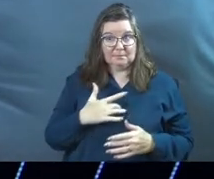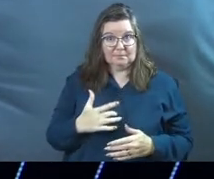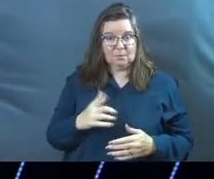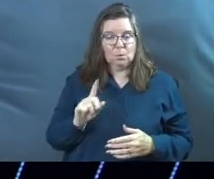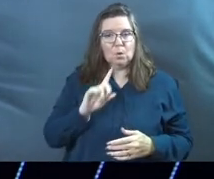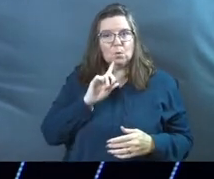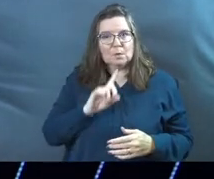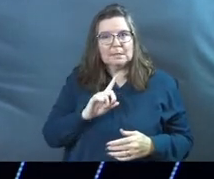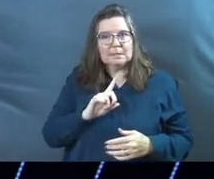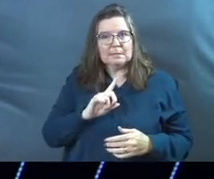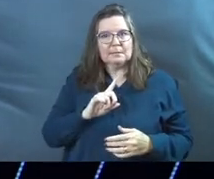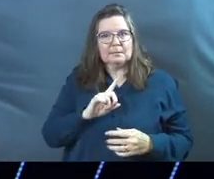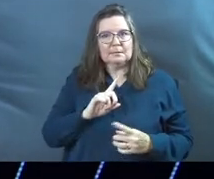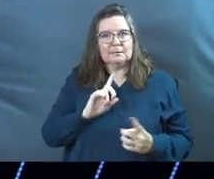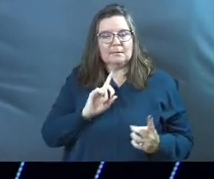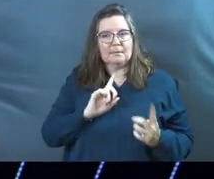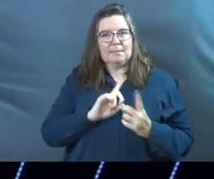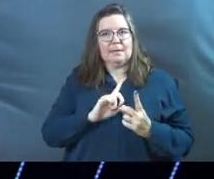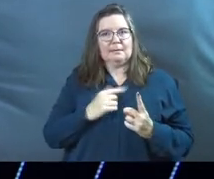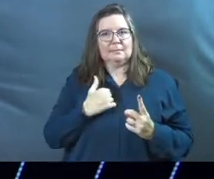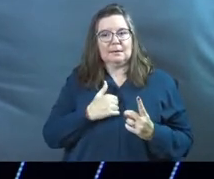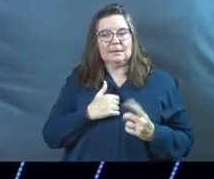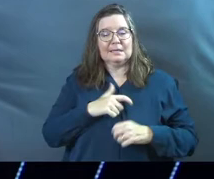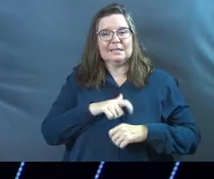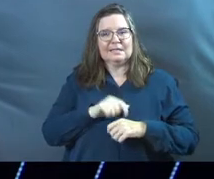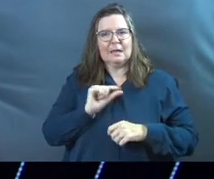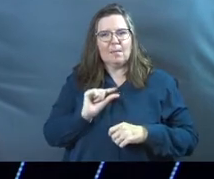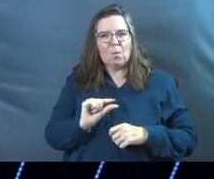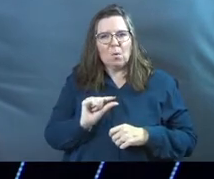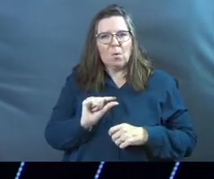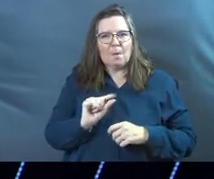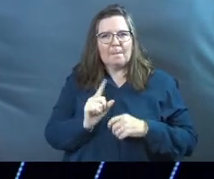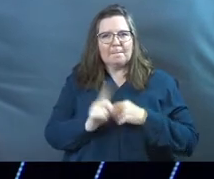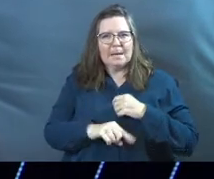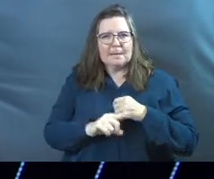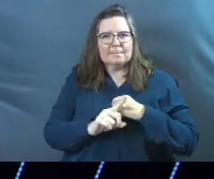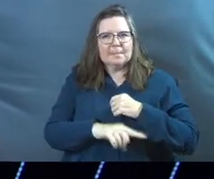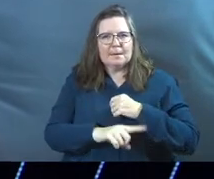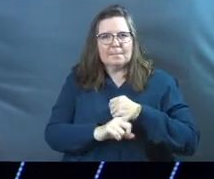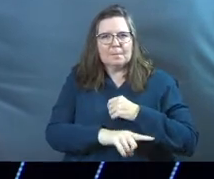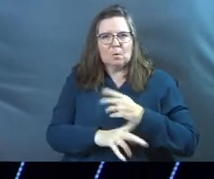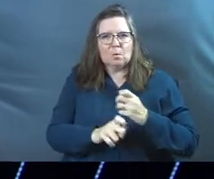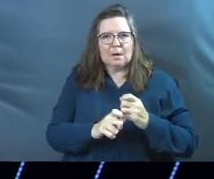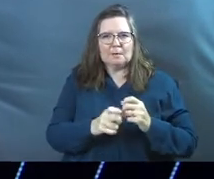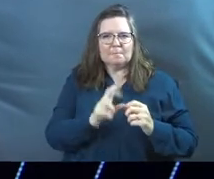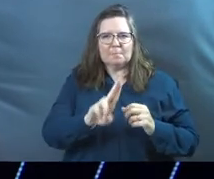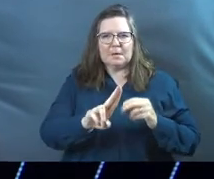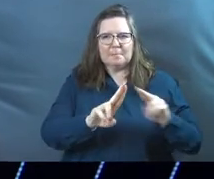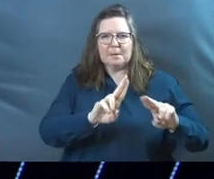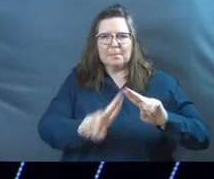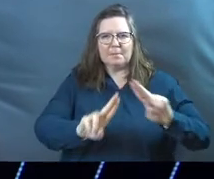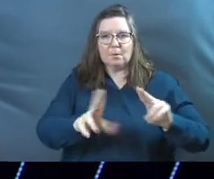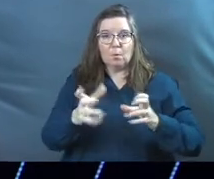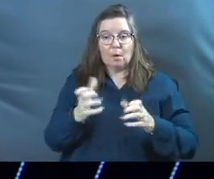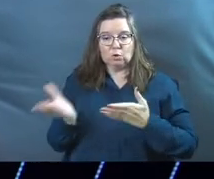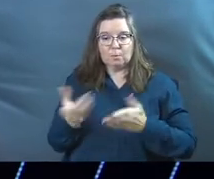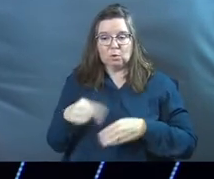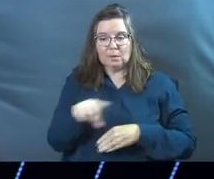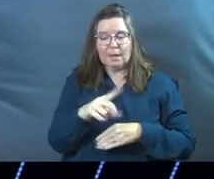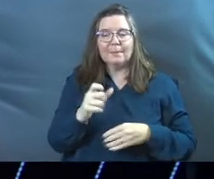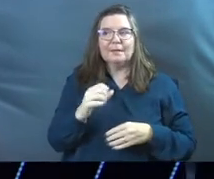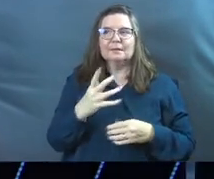Isn't that where it really meets us? Is the tiny little punishments that we want to bring to them,